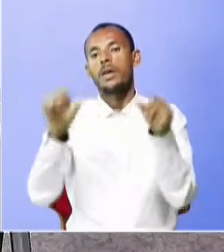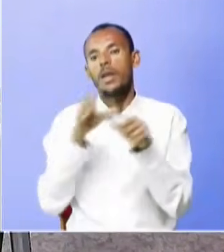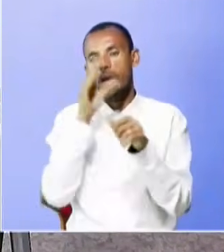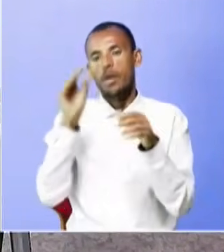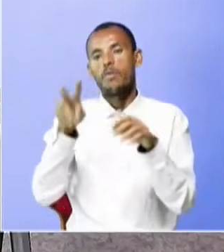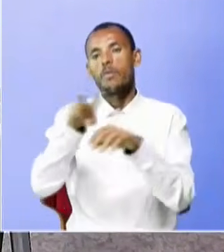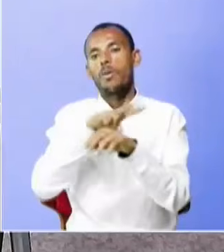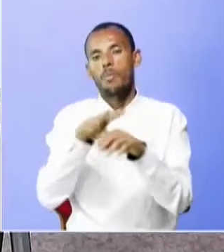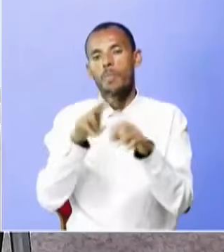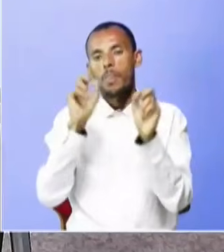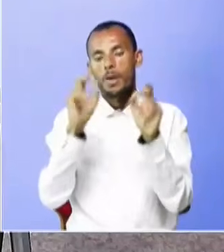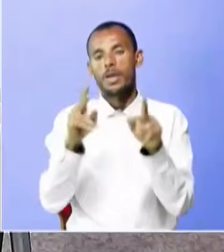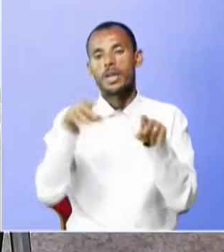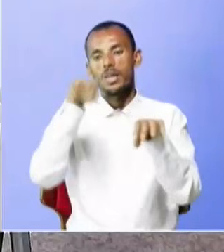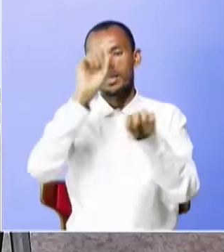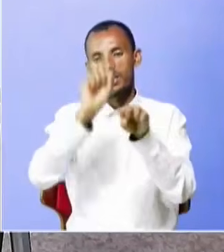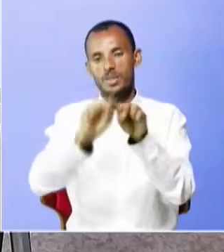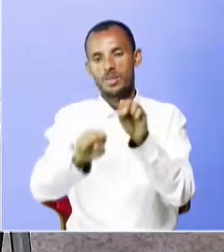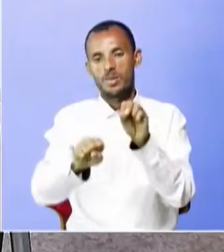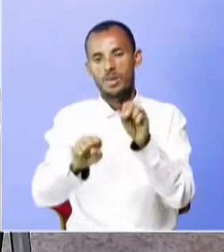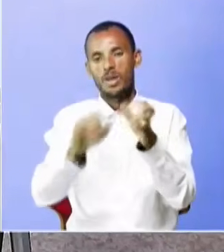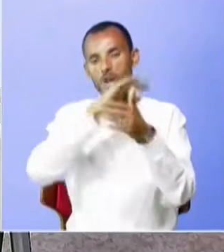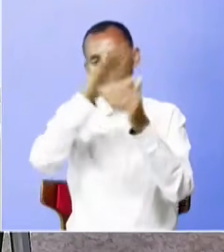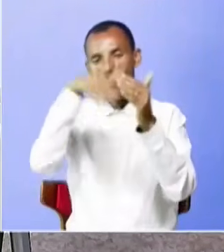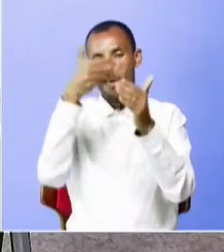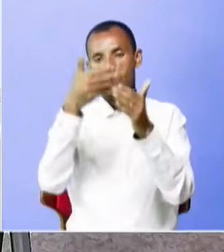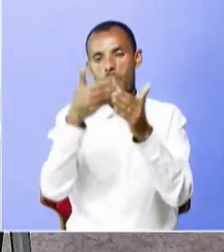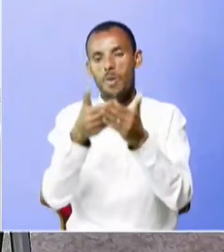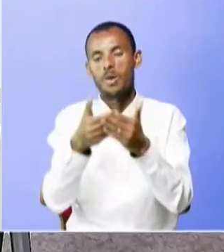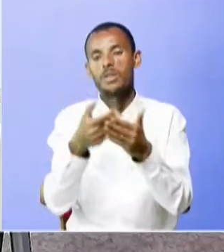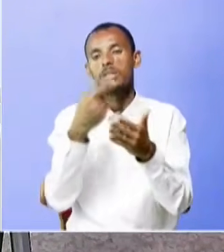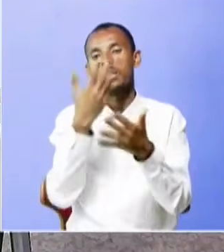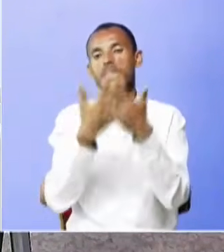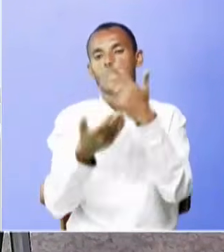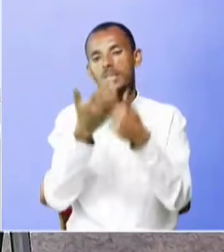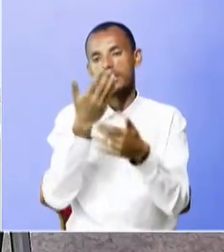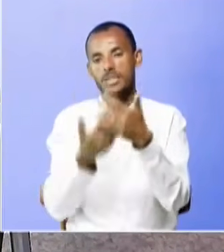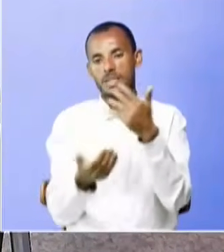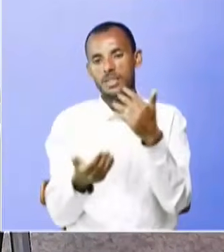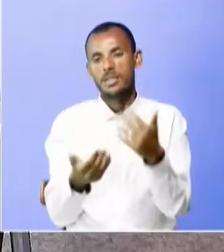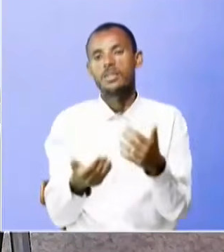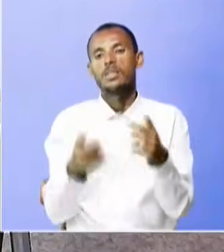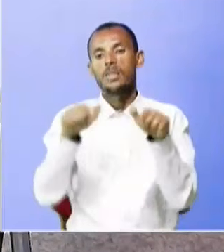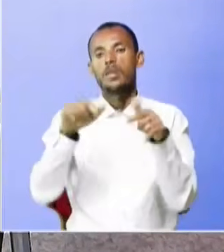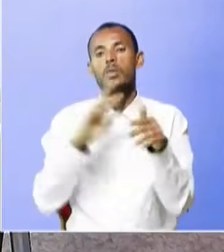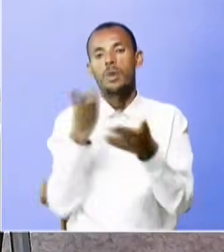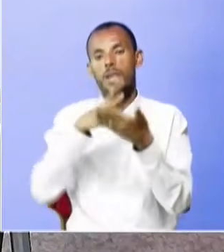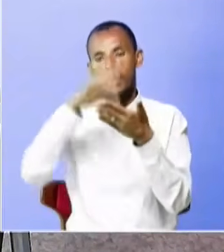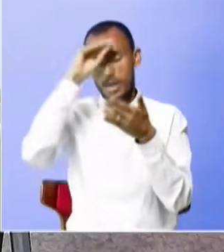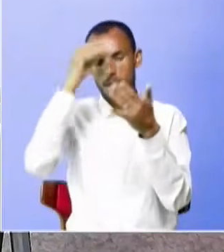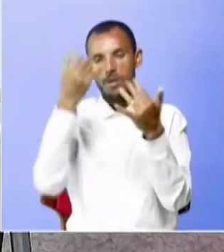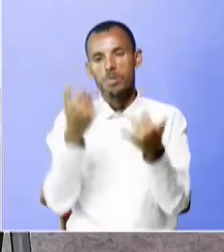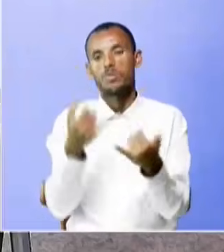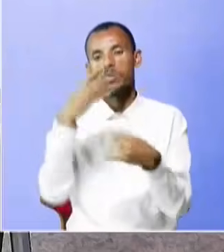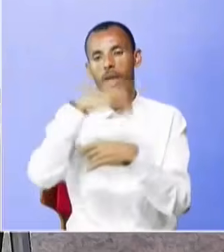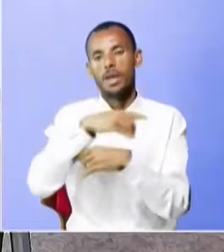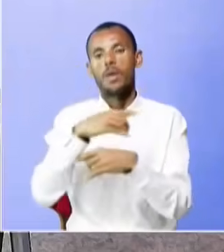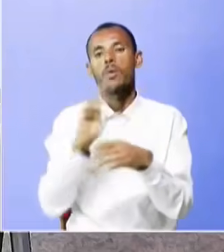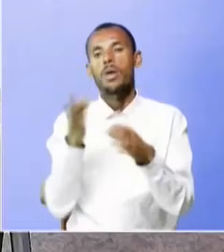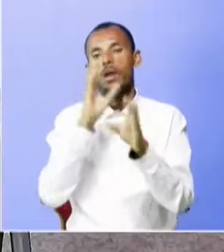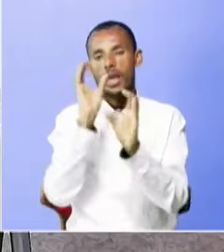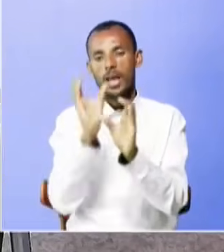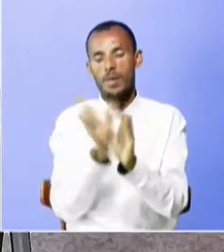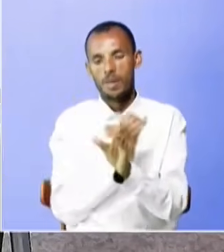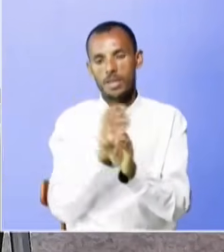volume. Okay, so in all the discussion that we have seen so far, we were calculating